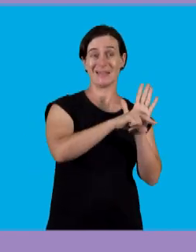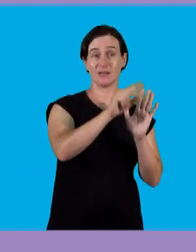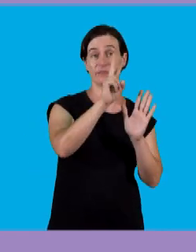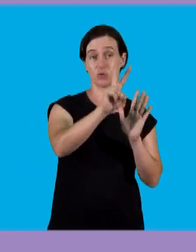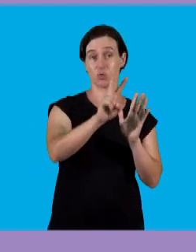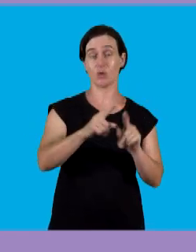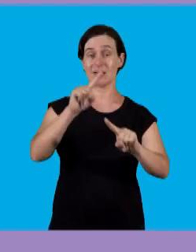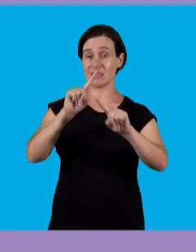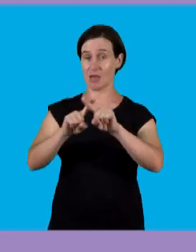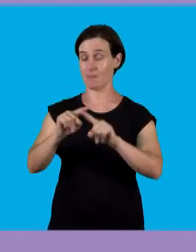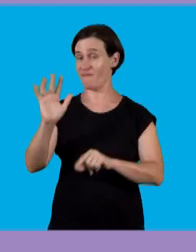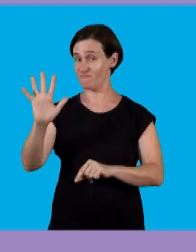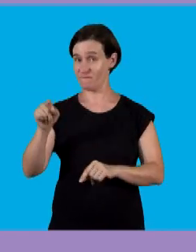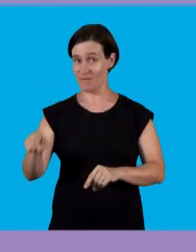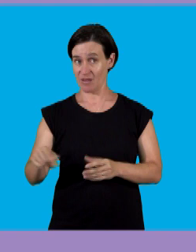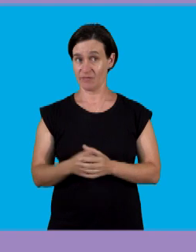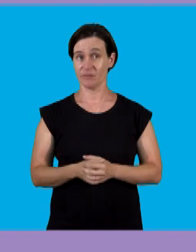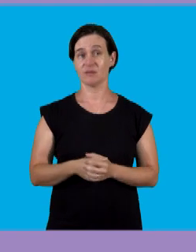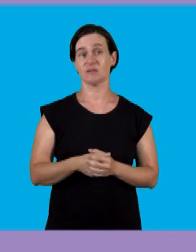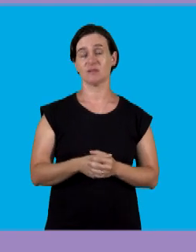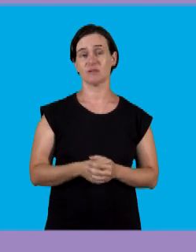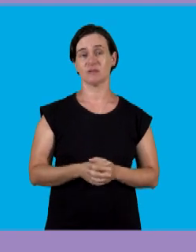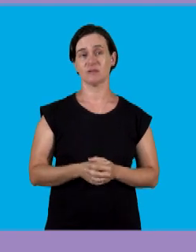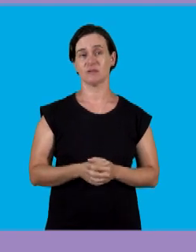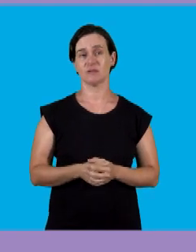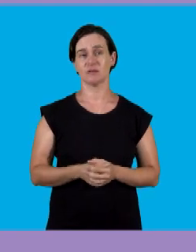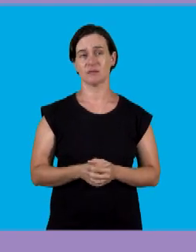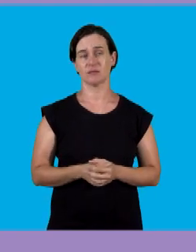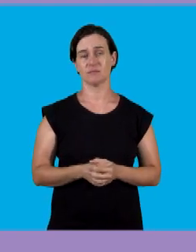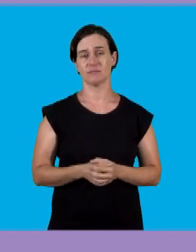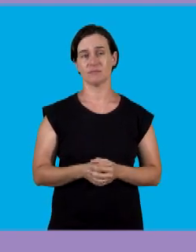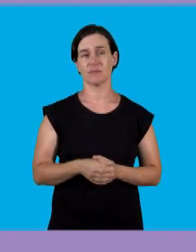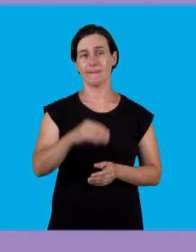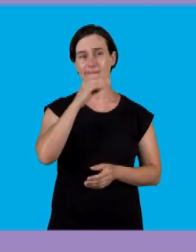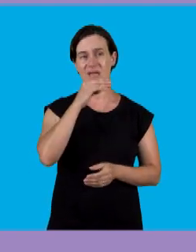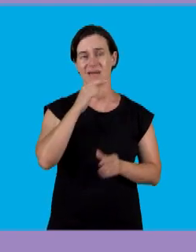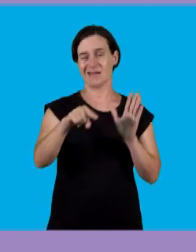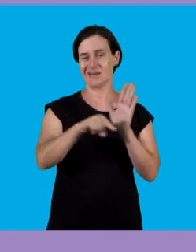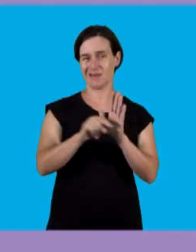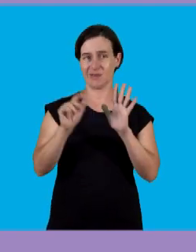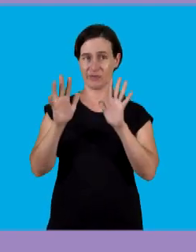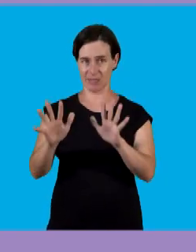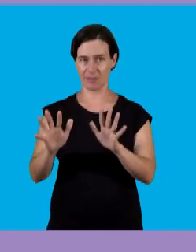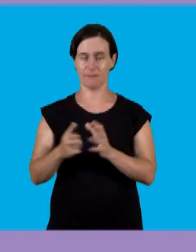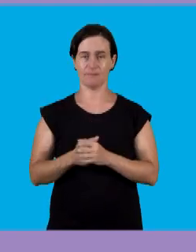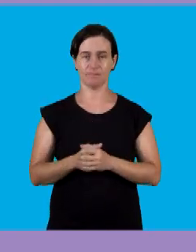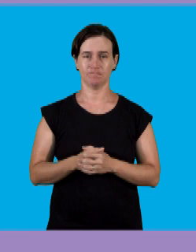-12 multiplied by a 5, that is going to be a -10.